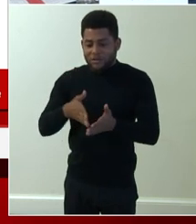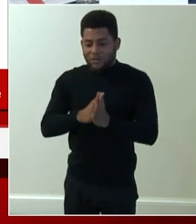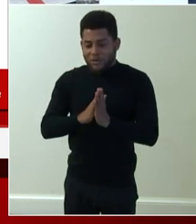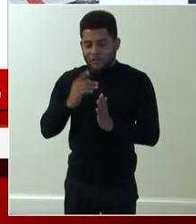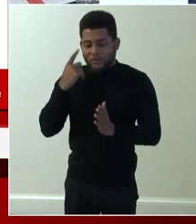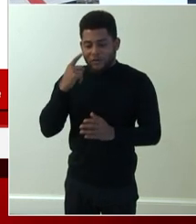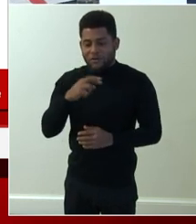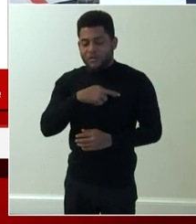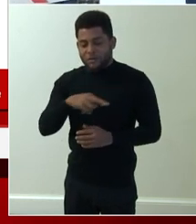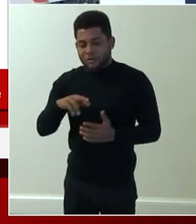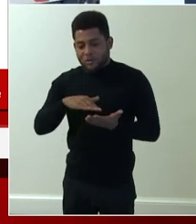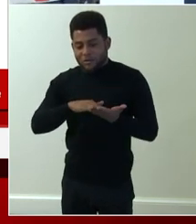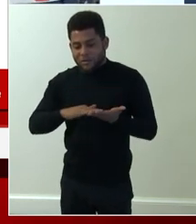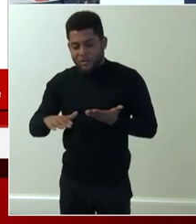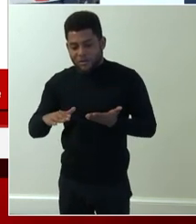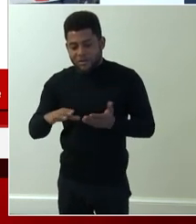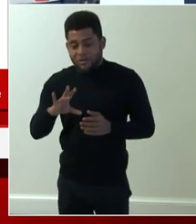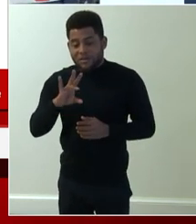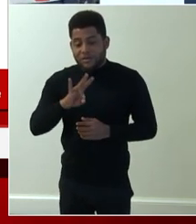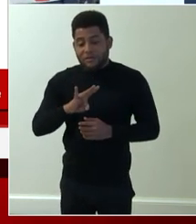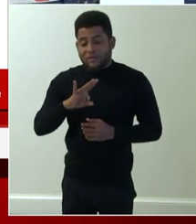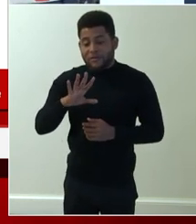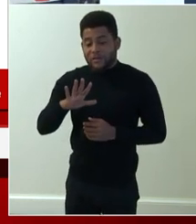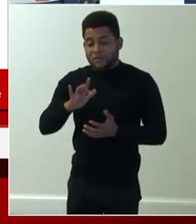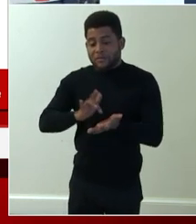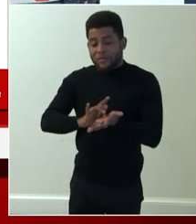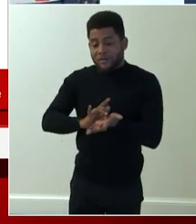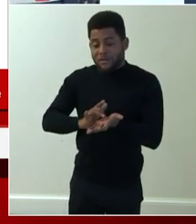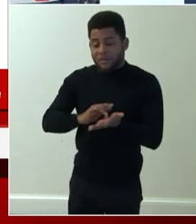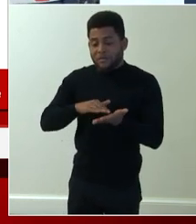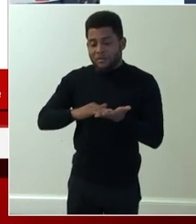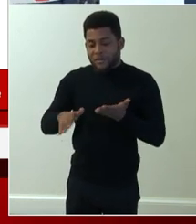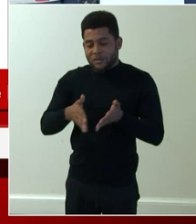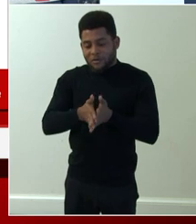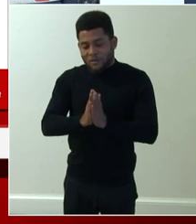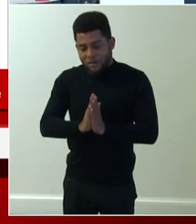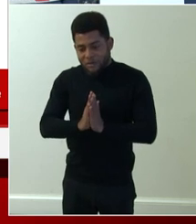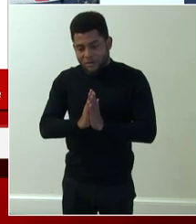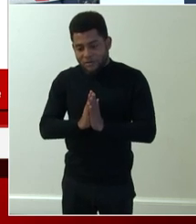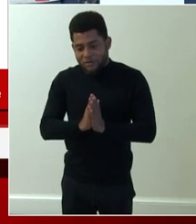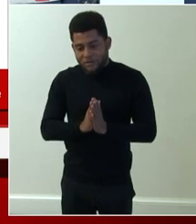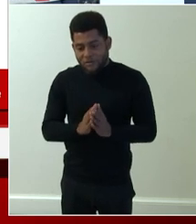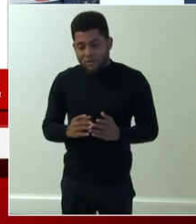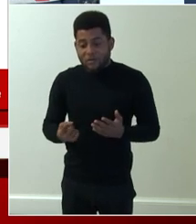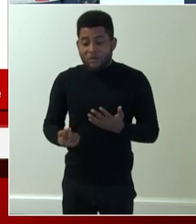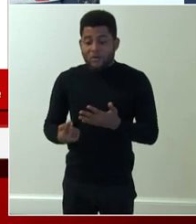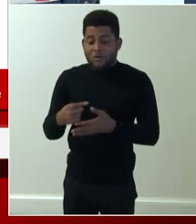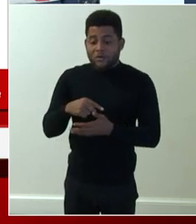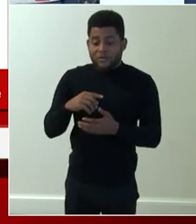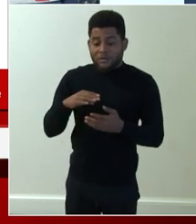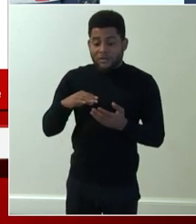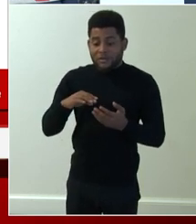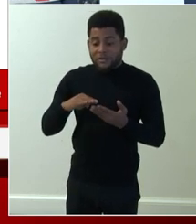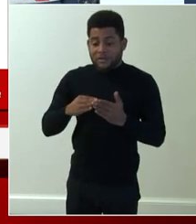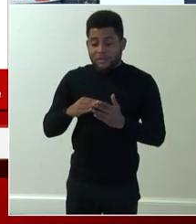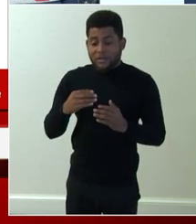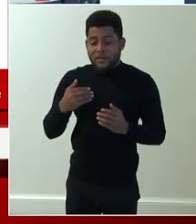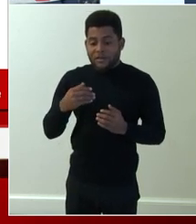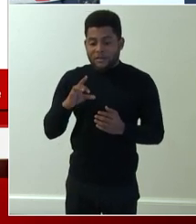exemption and 75 medical exemption requests. Across the whole city, of those